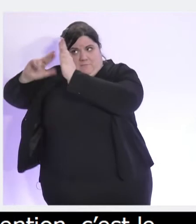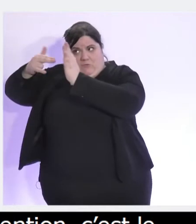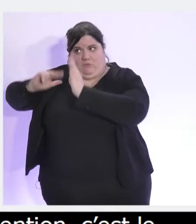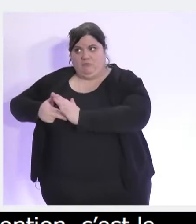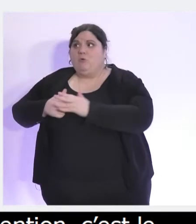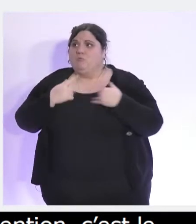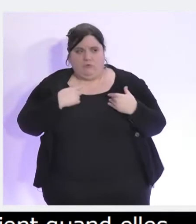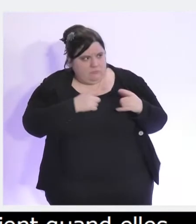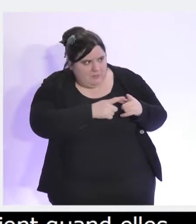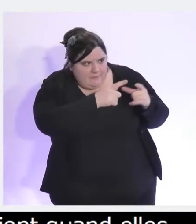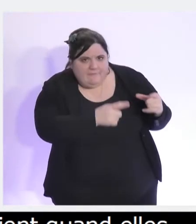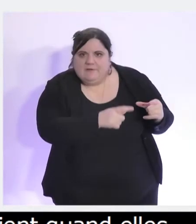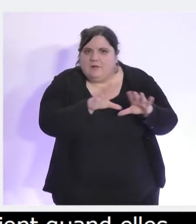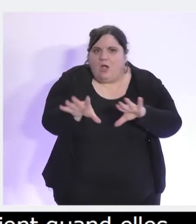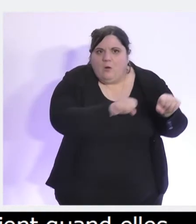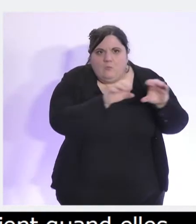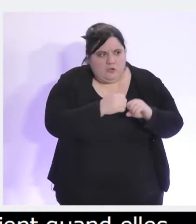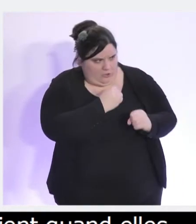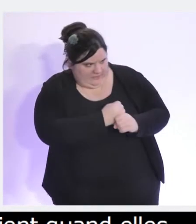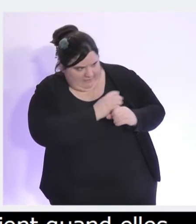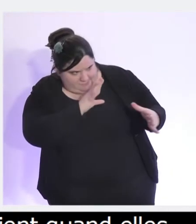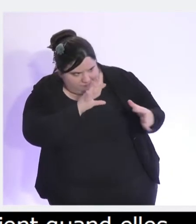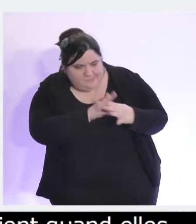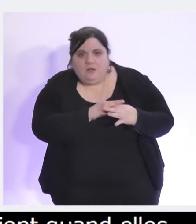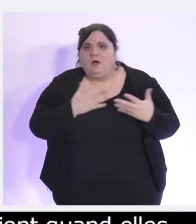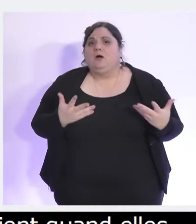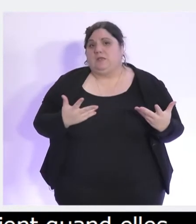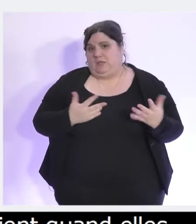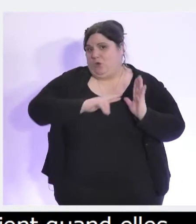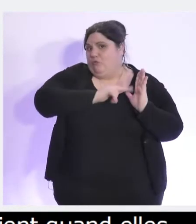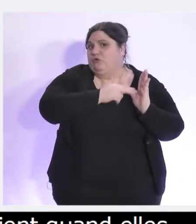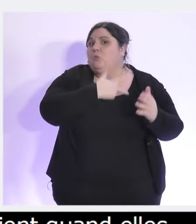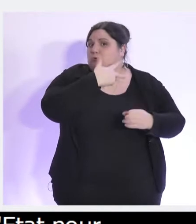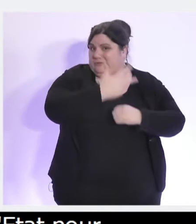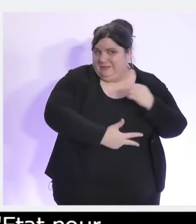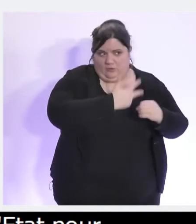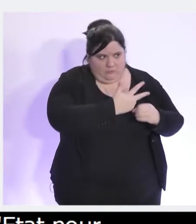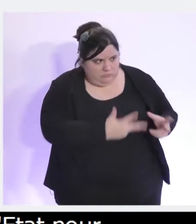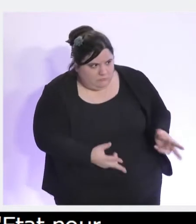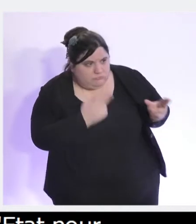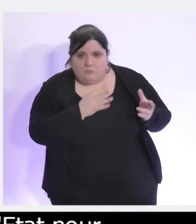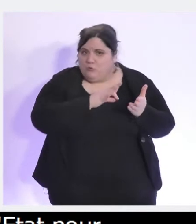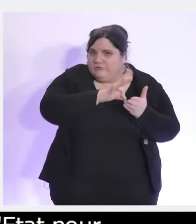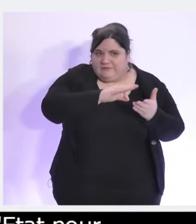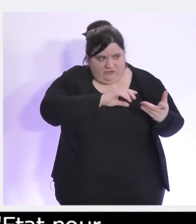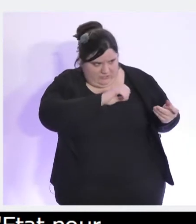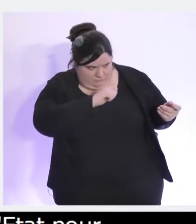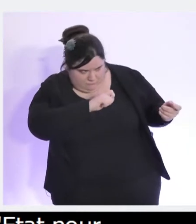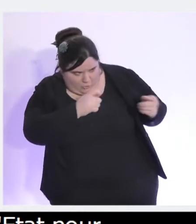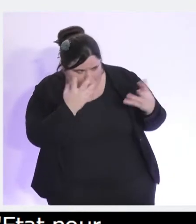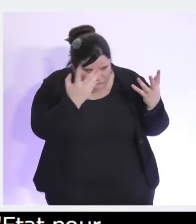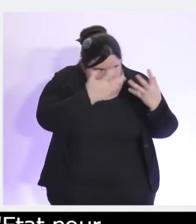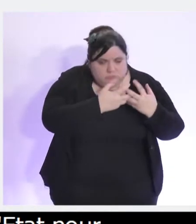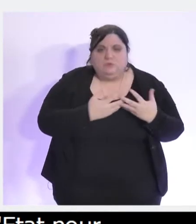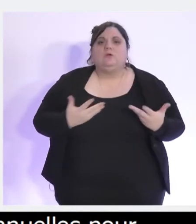the employers and also have triannual conventions in order to change the situation and set up a strategy. We no longer are dealing with the